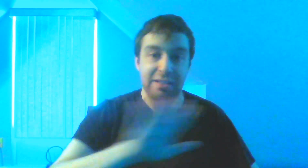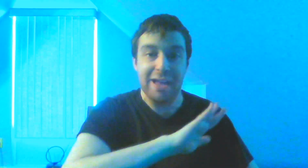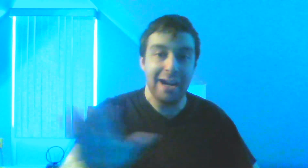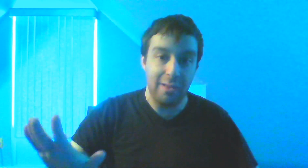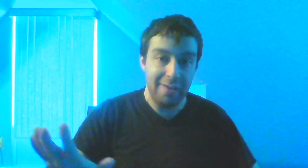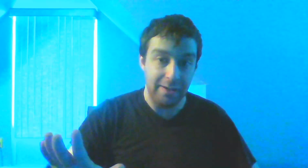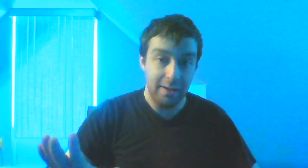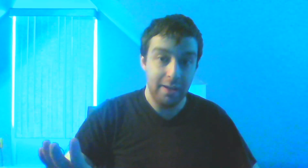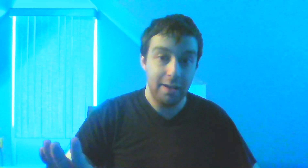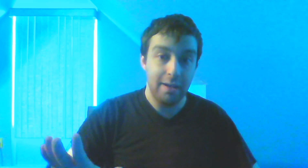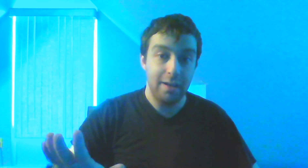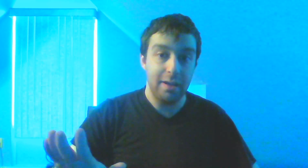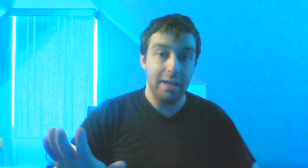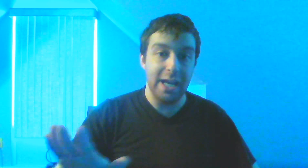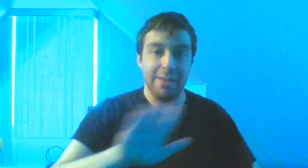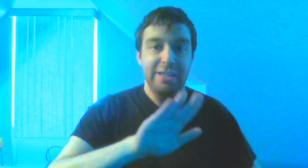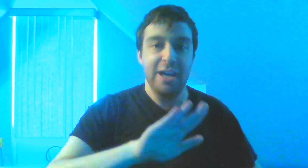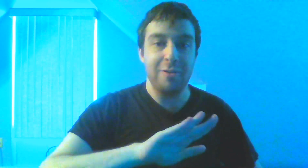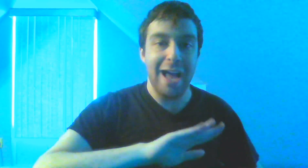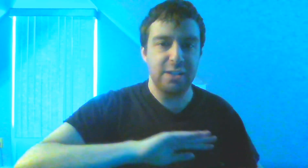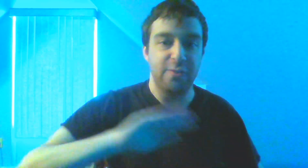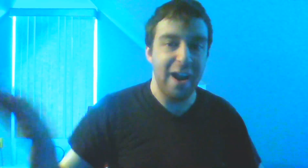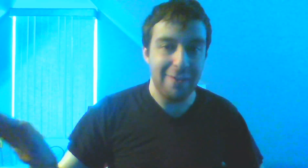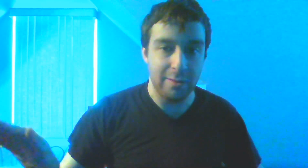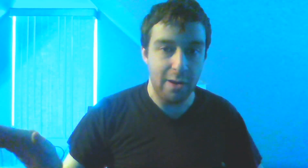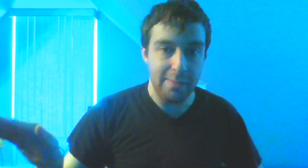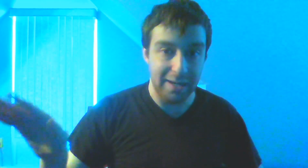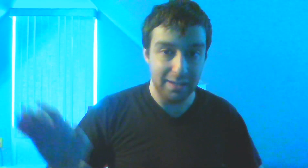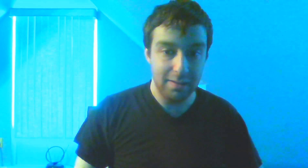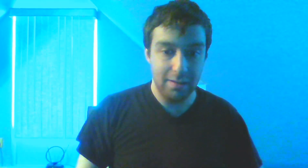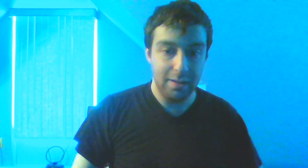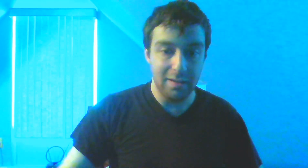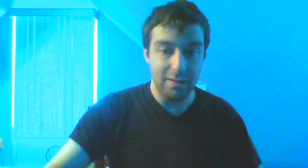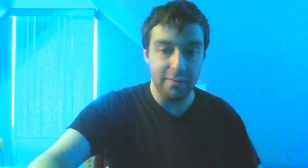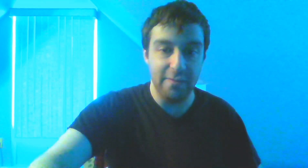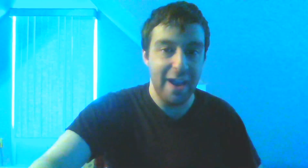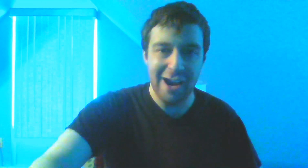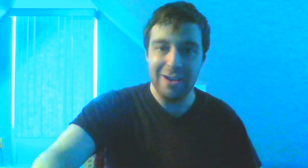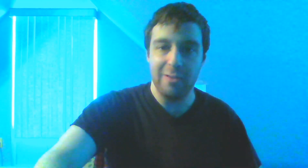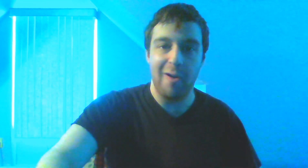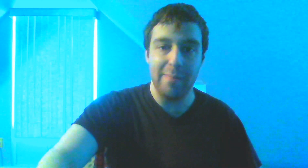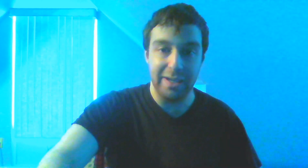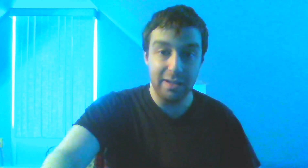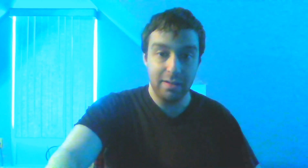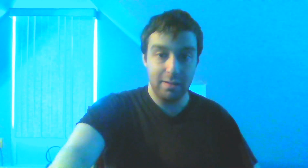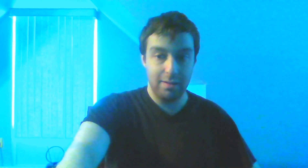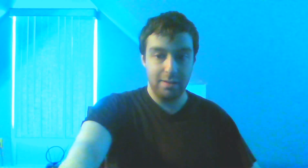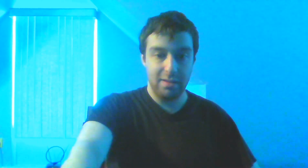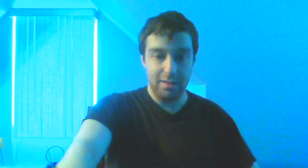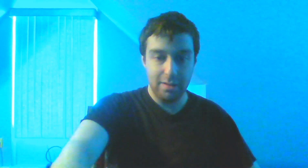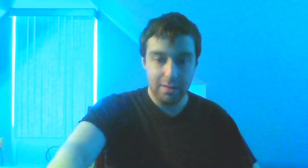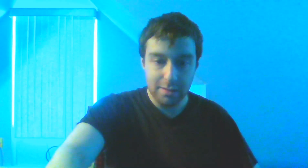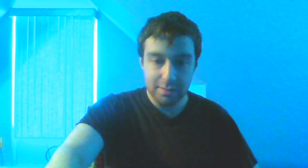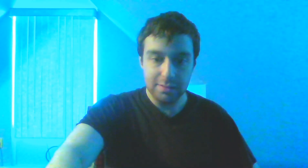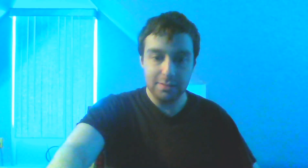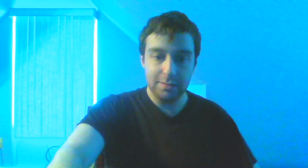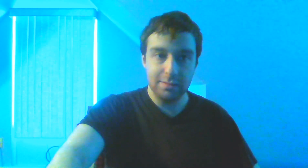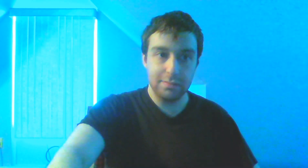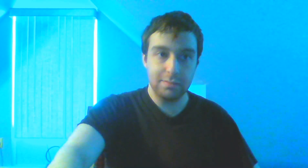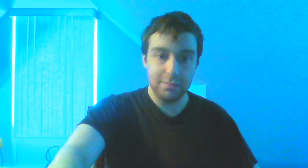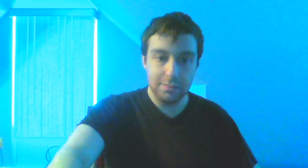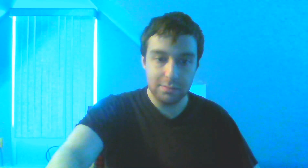getting since 9/11. And let me tell you, that's very alarming. Very alarming.